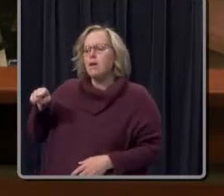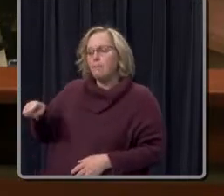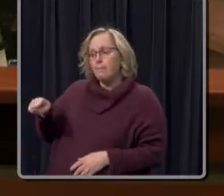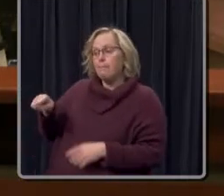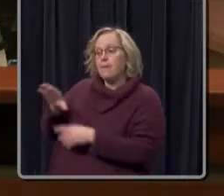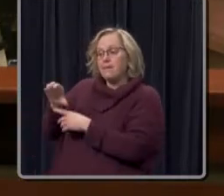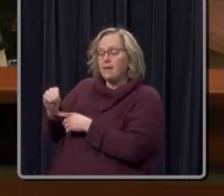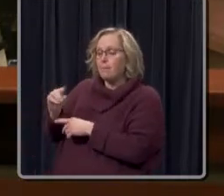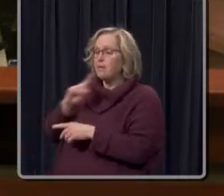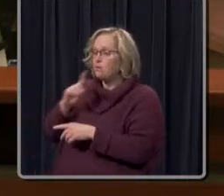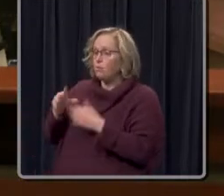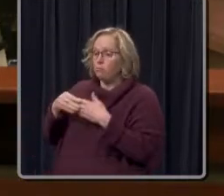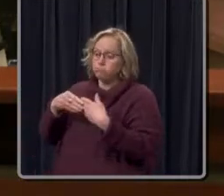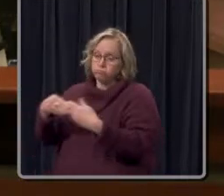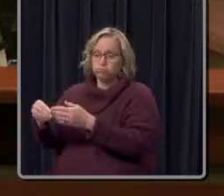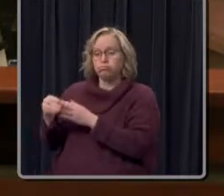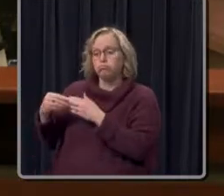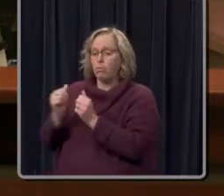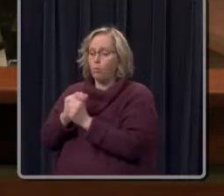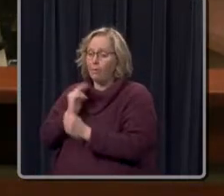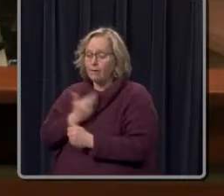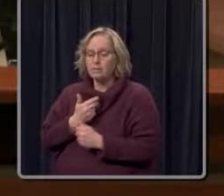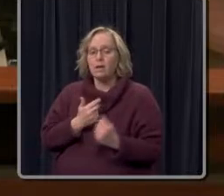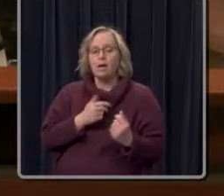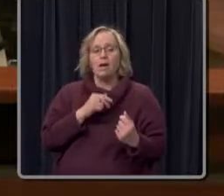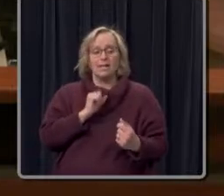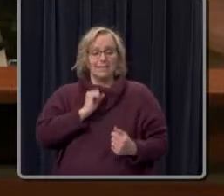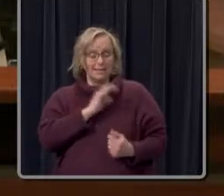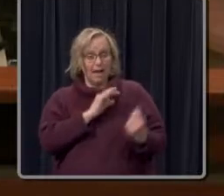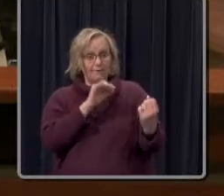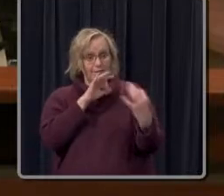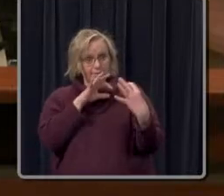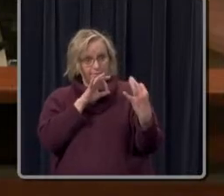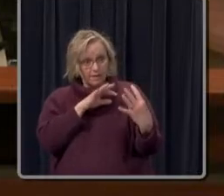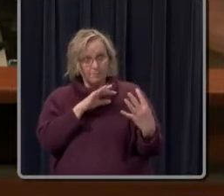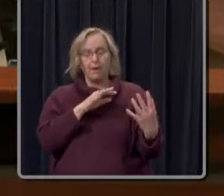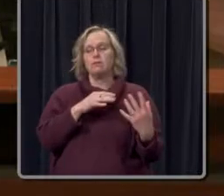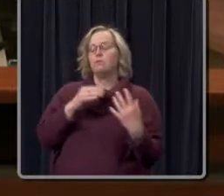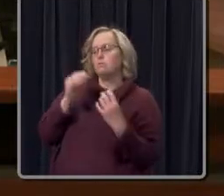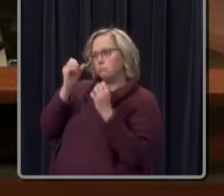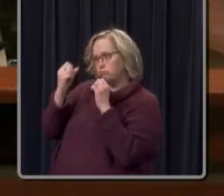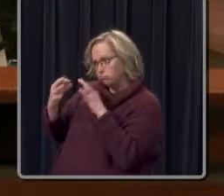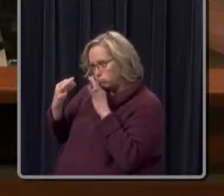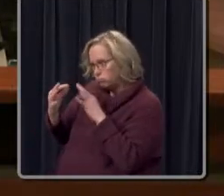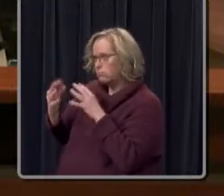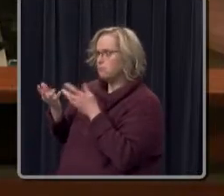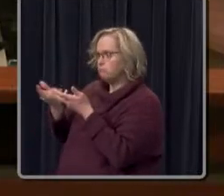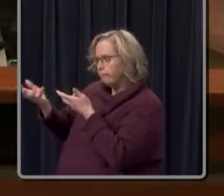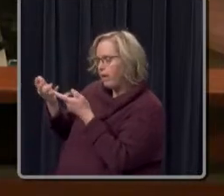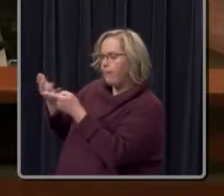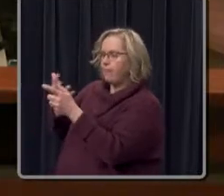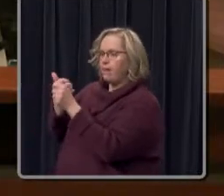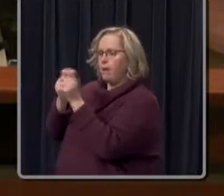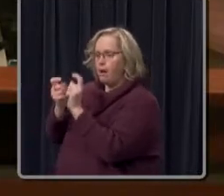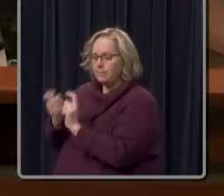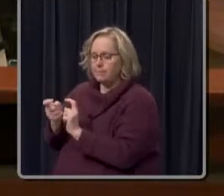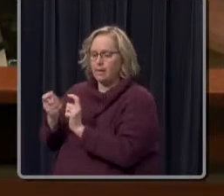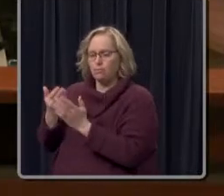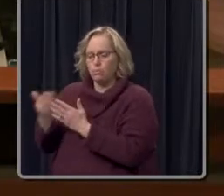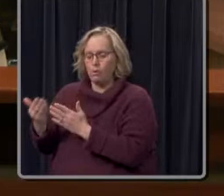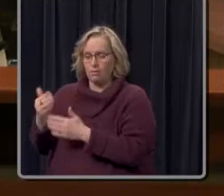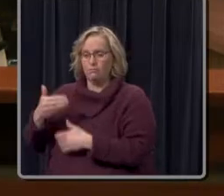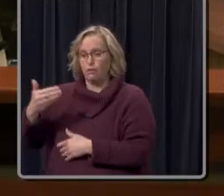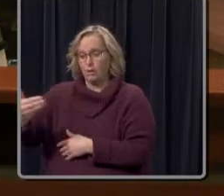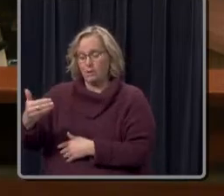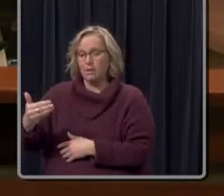from our staff through our learning services division, that they're literally making updates to the product very frequently. They've